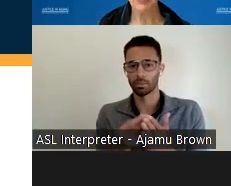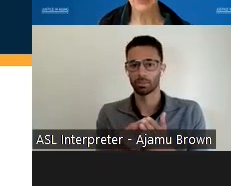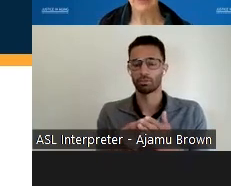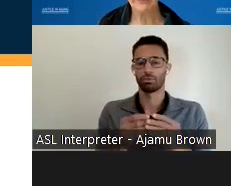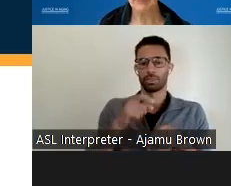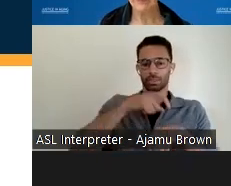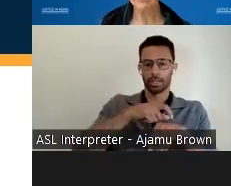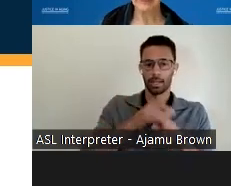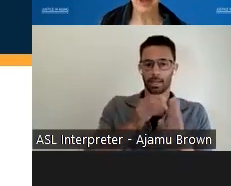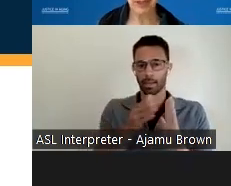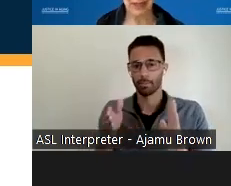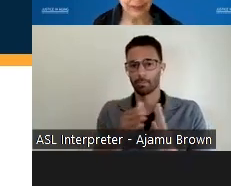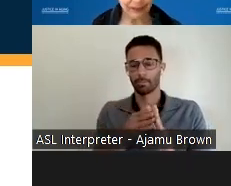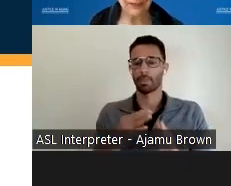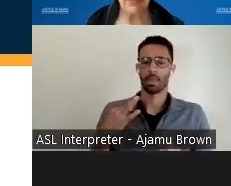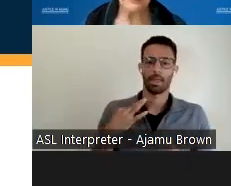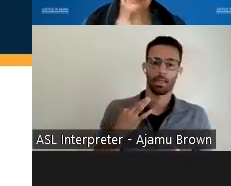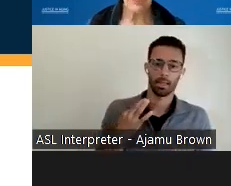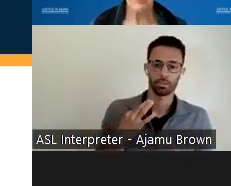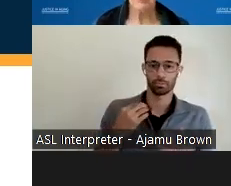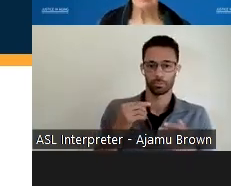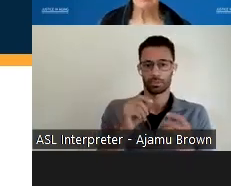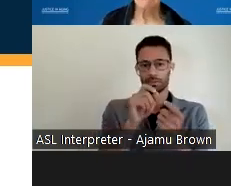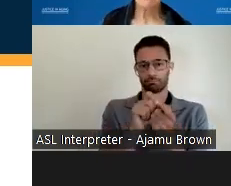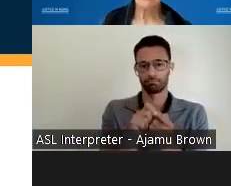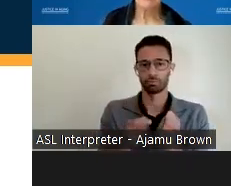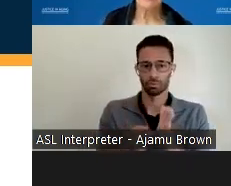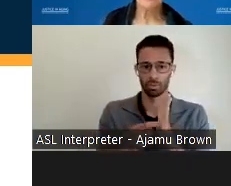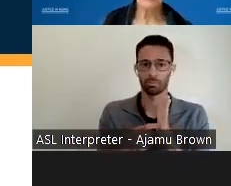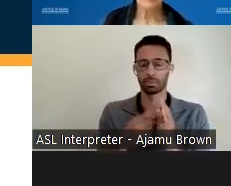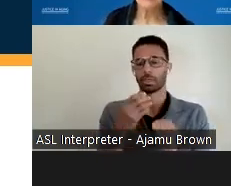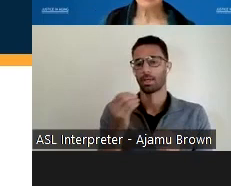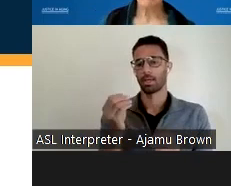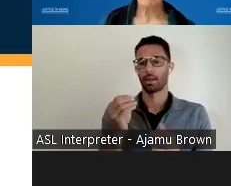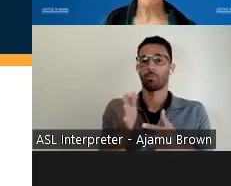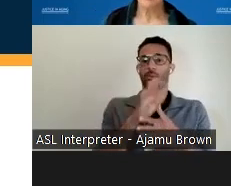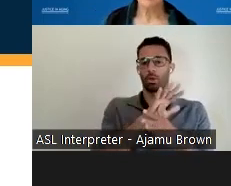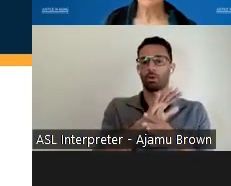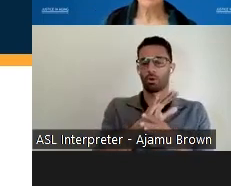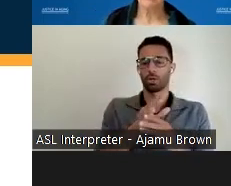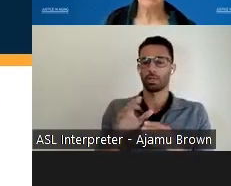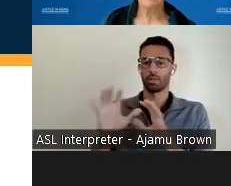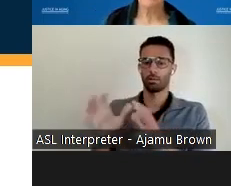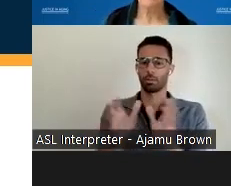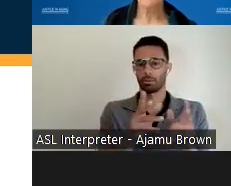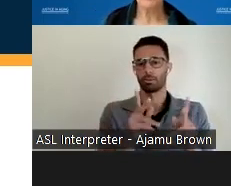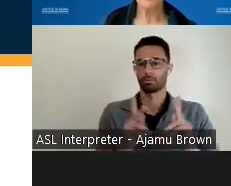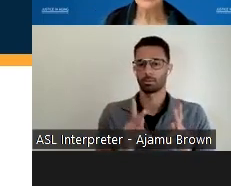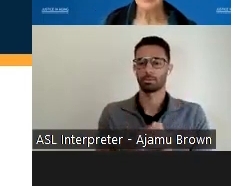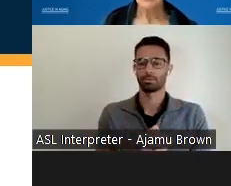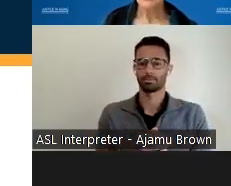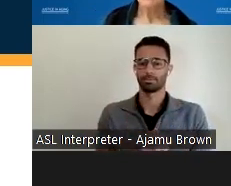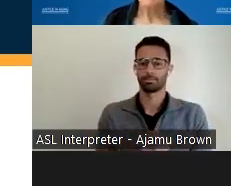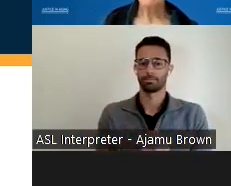criteria, and priority populations. Now, a few words about this.